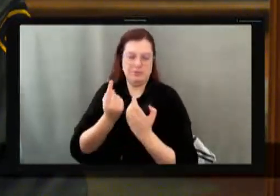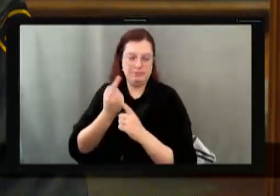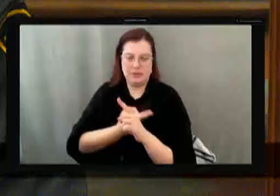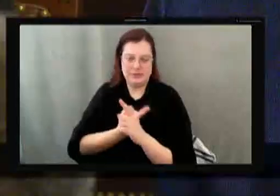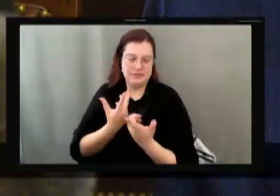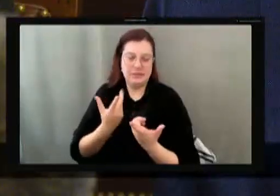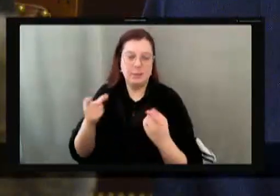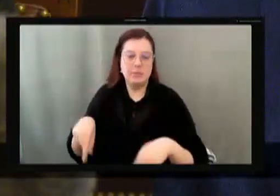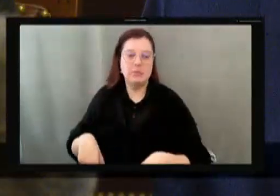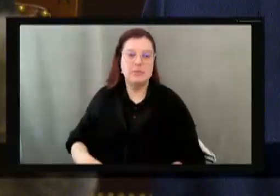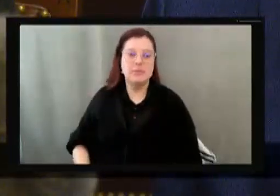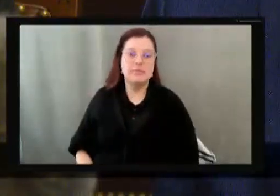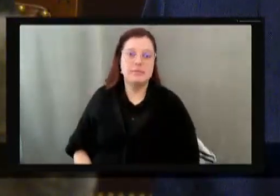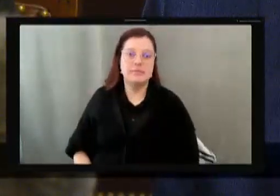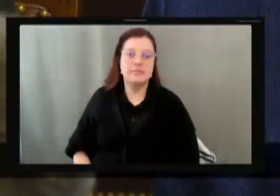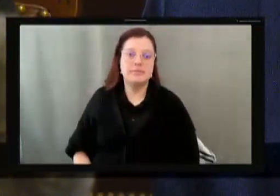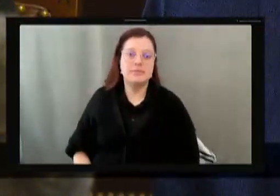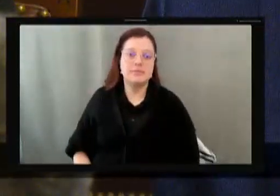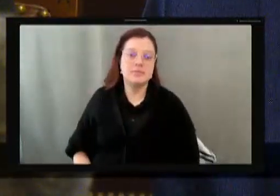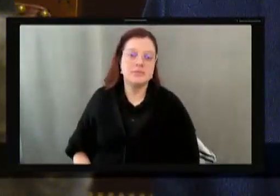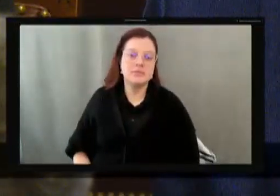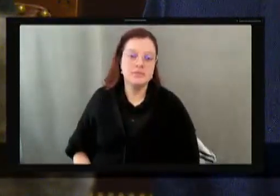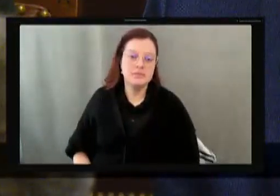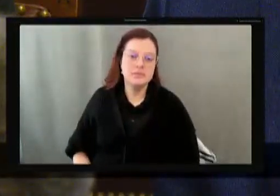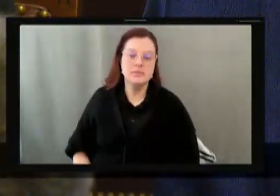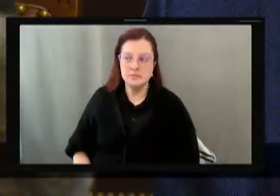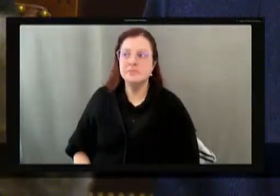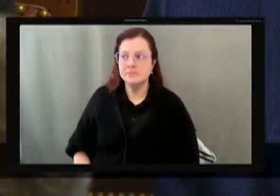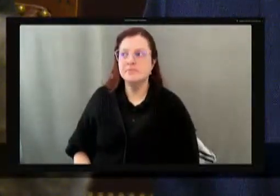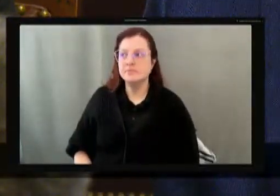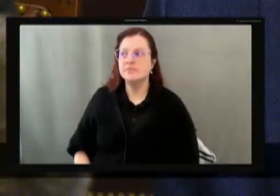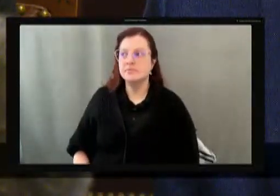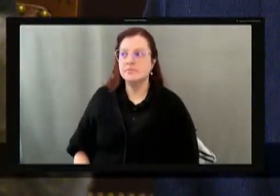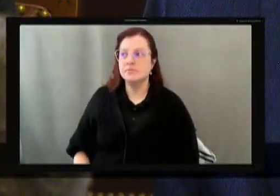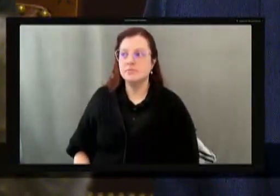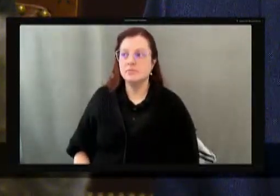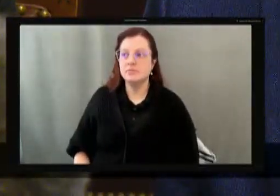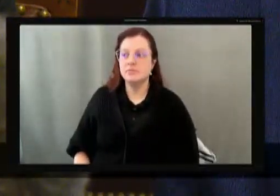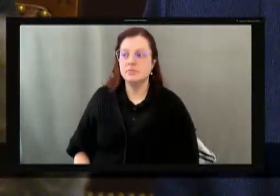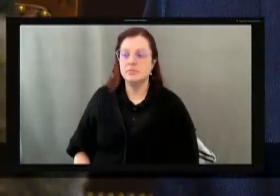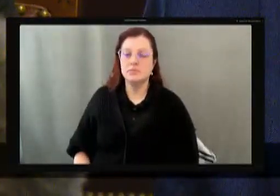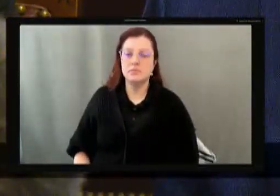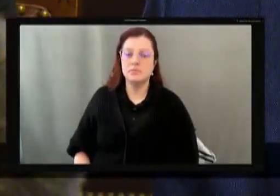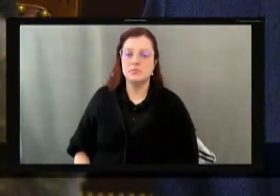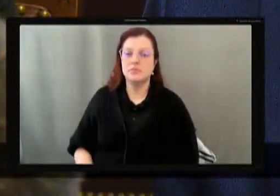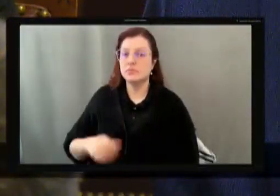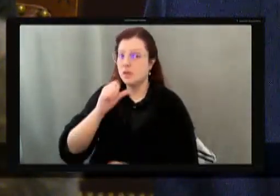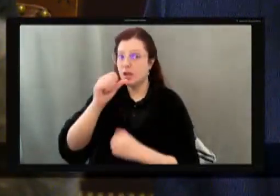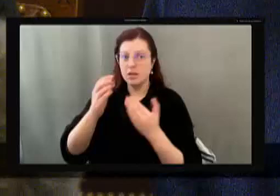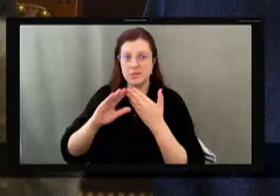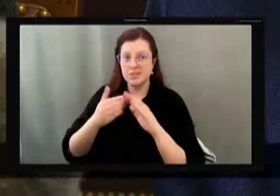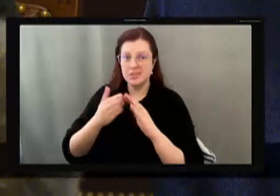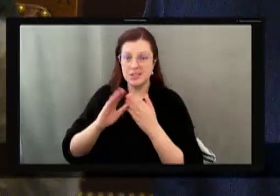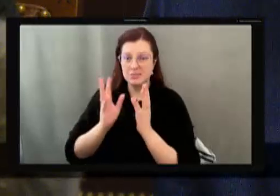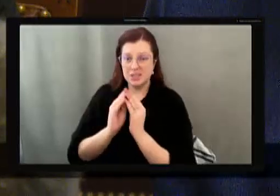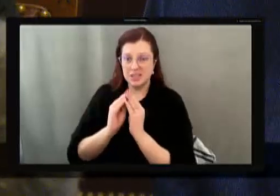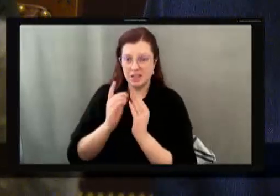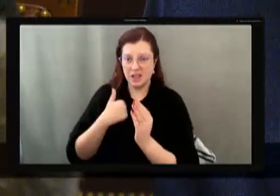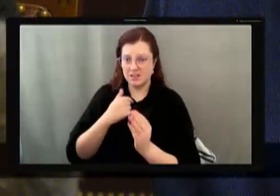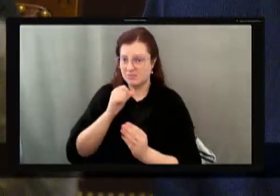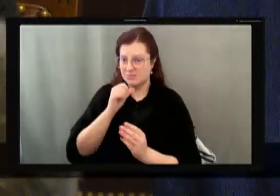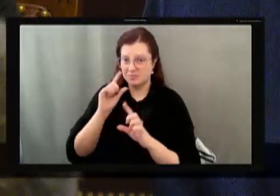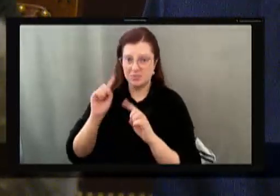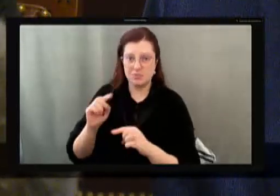right. Well, we'll continue to, there's not a community meeting that at least I can say I go to where we don't